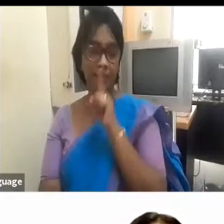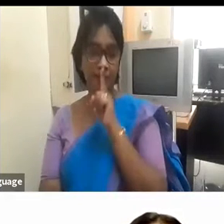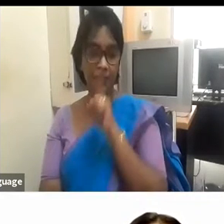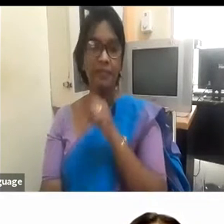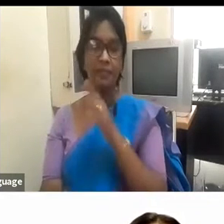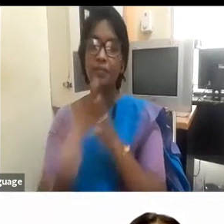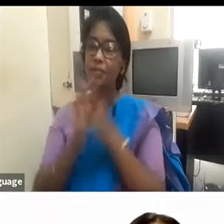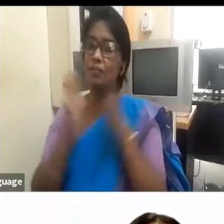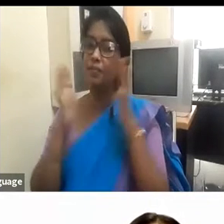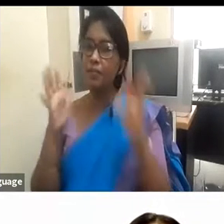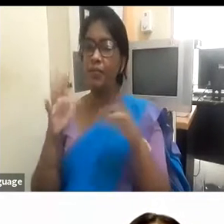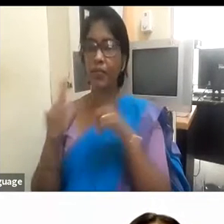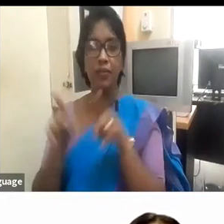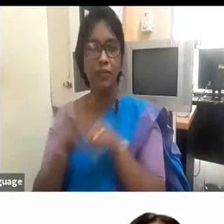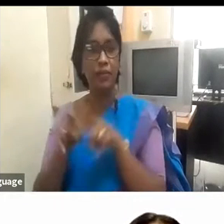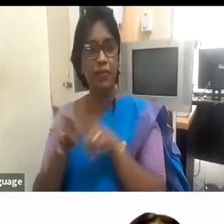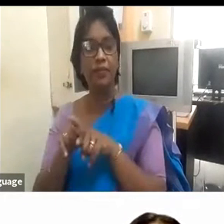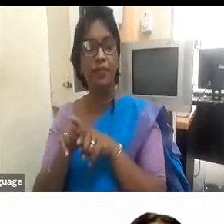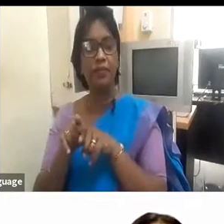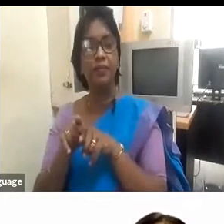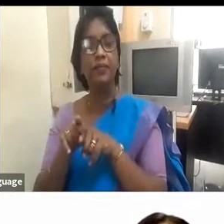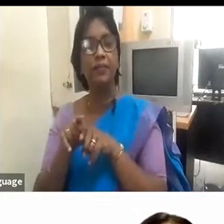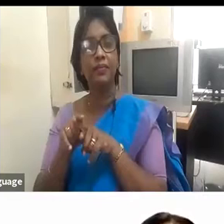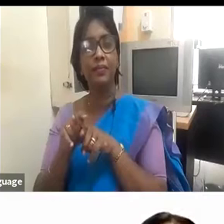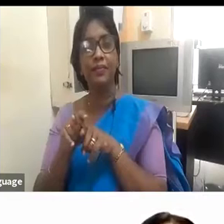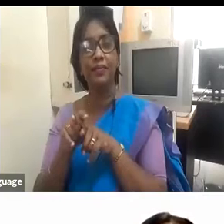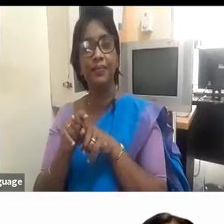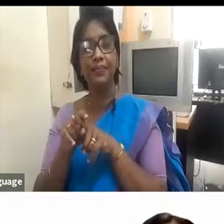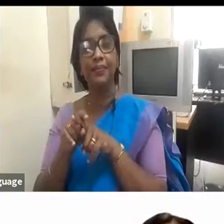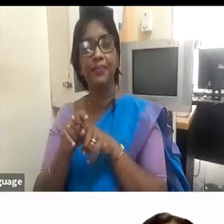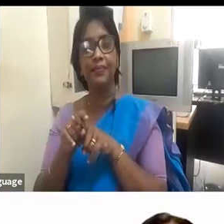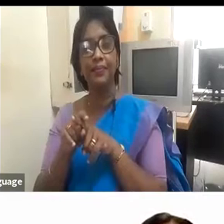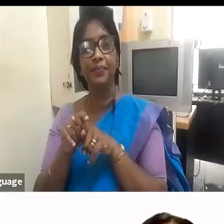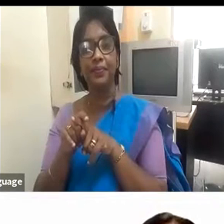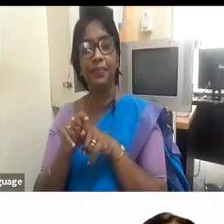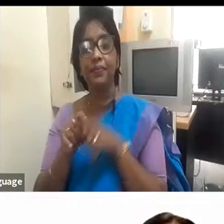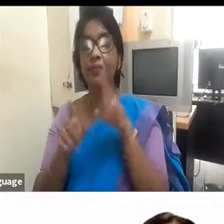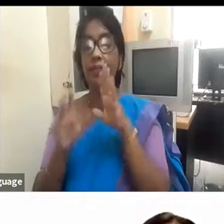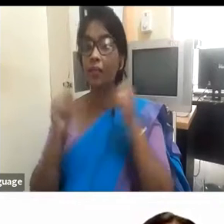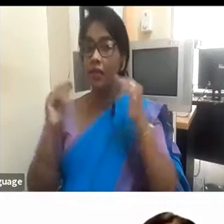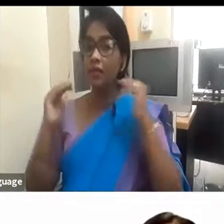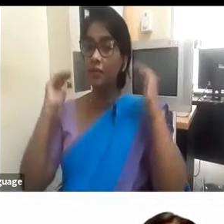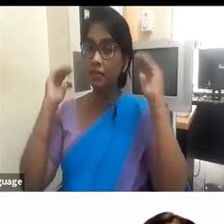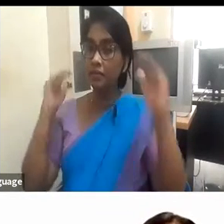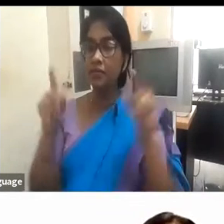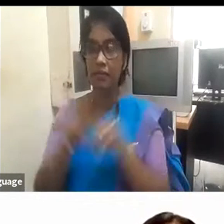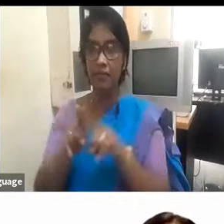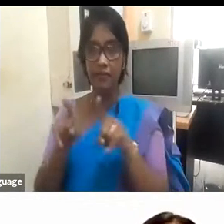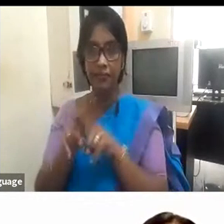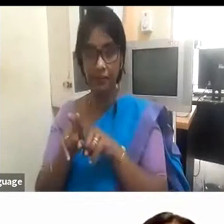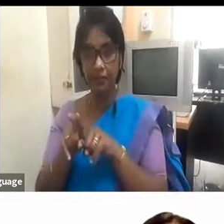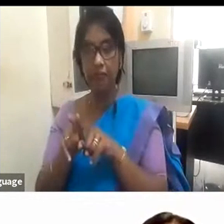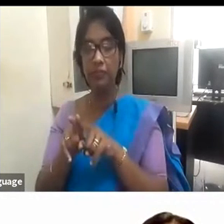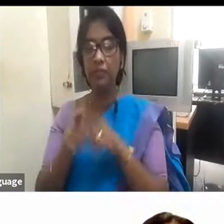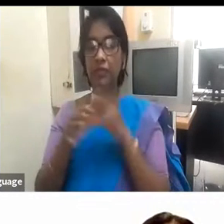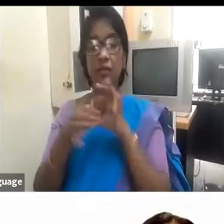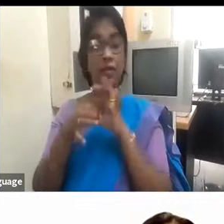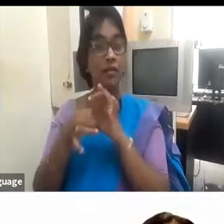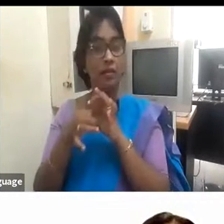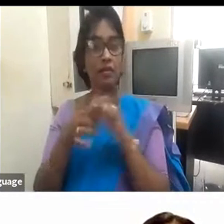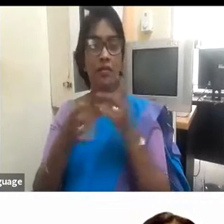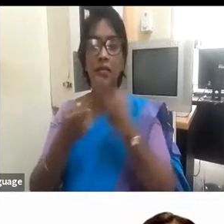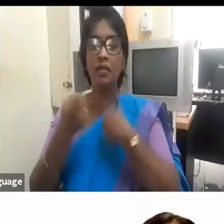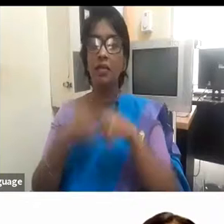Because equality and equity is something we have to have in our policies, in our laws, and then we have